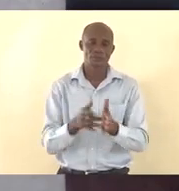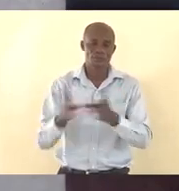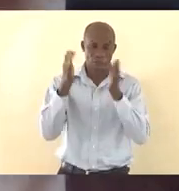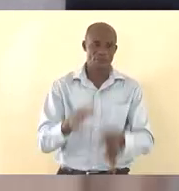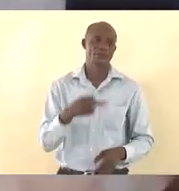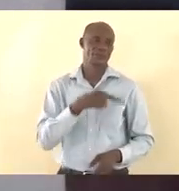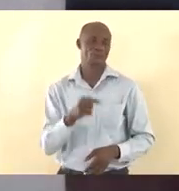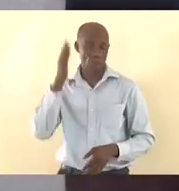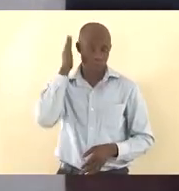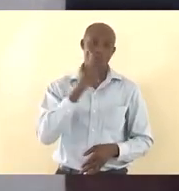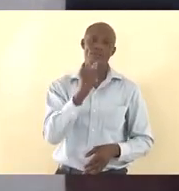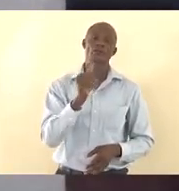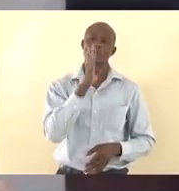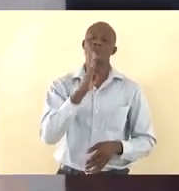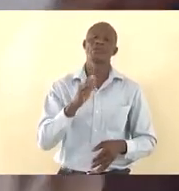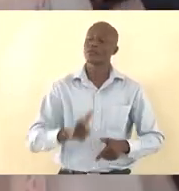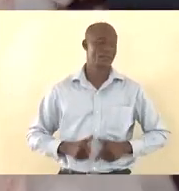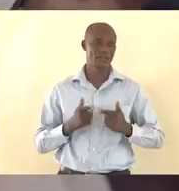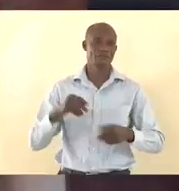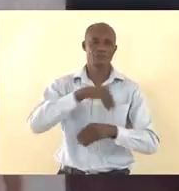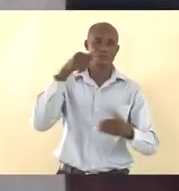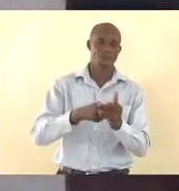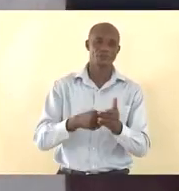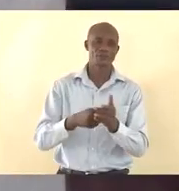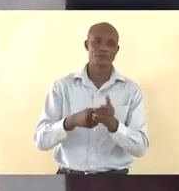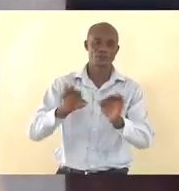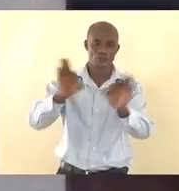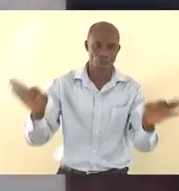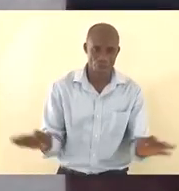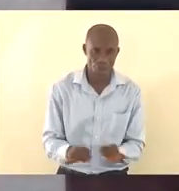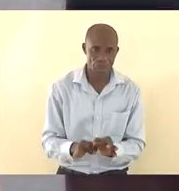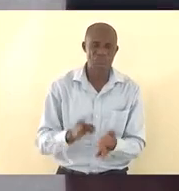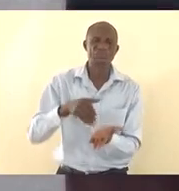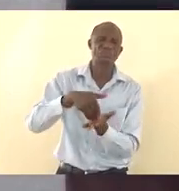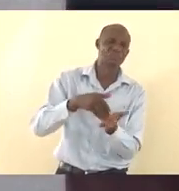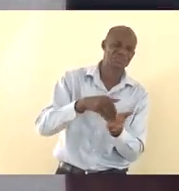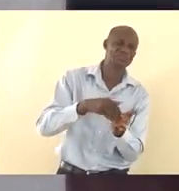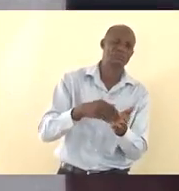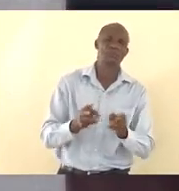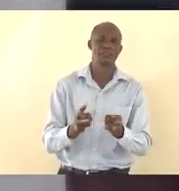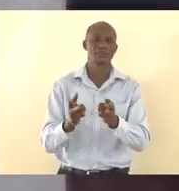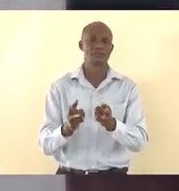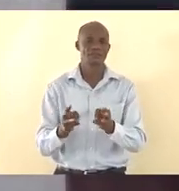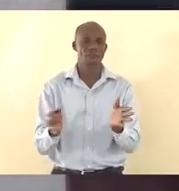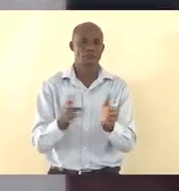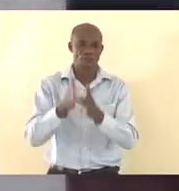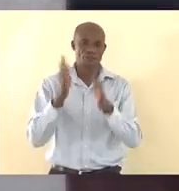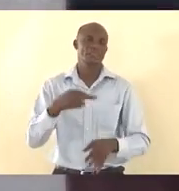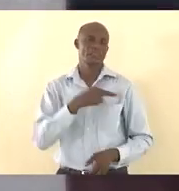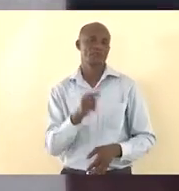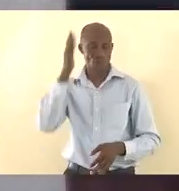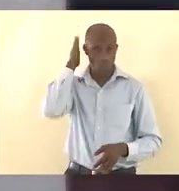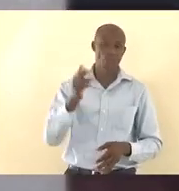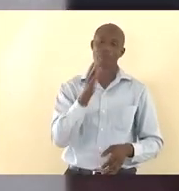survive in this form, in this lackadaisical, wishy-washy form. Christianity will survive in